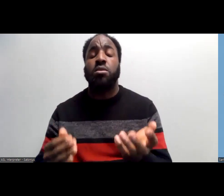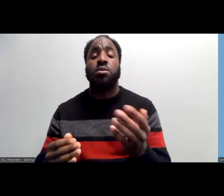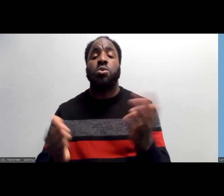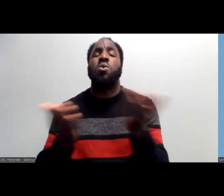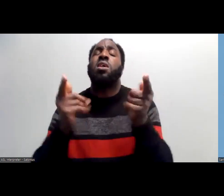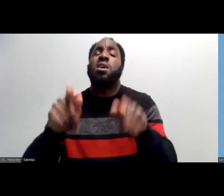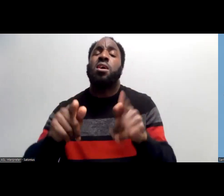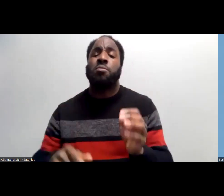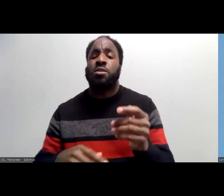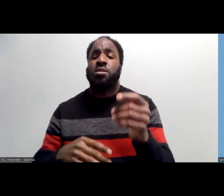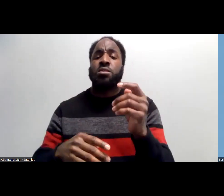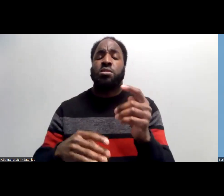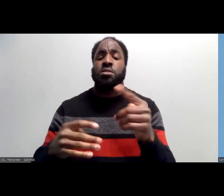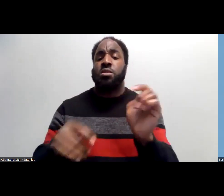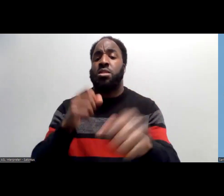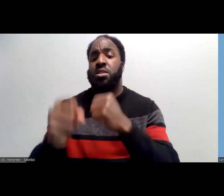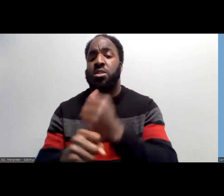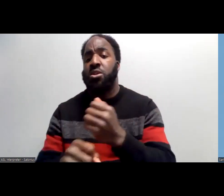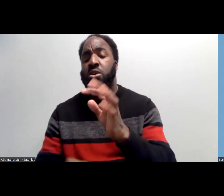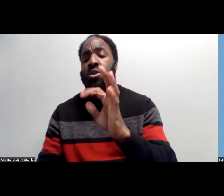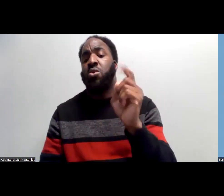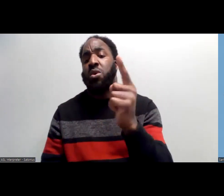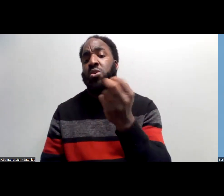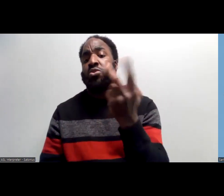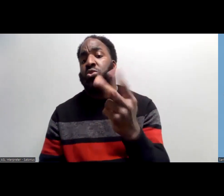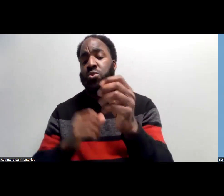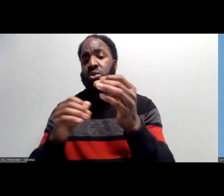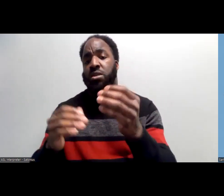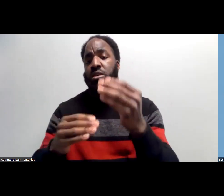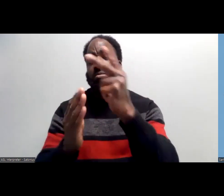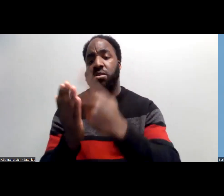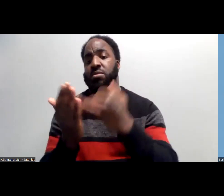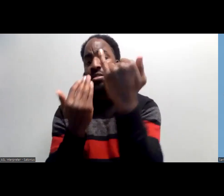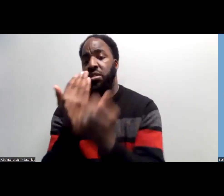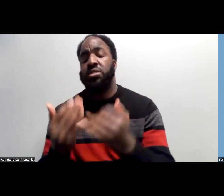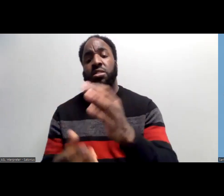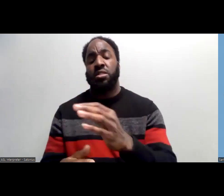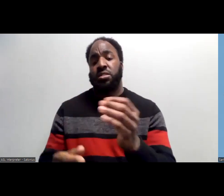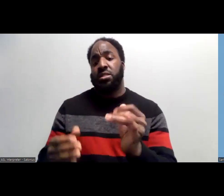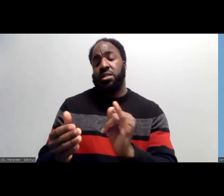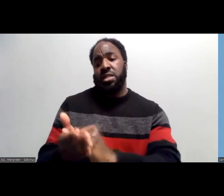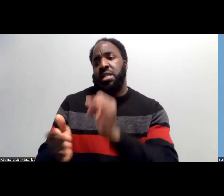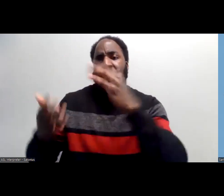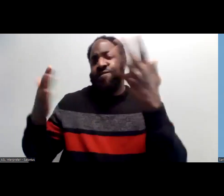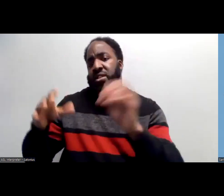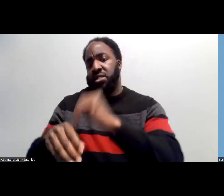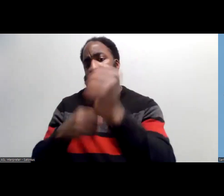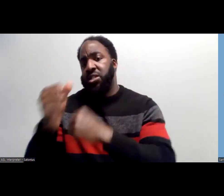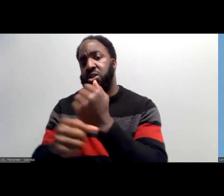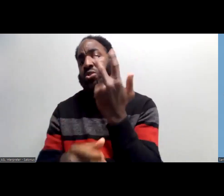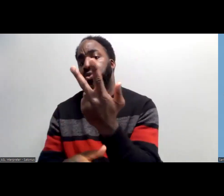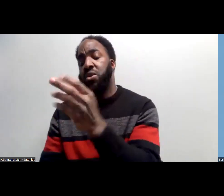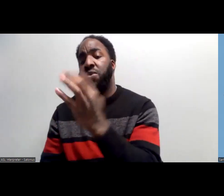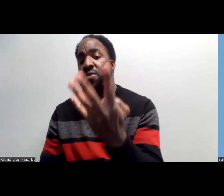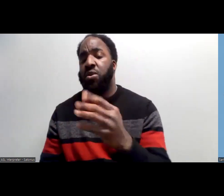to the year 1 and 2 initiatives that were not completed and are not in year 3 or 4. So I can